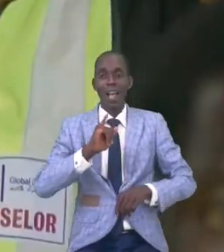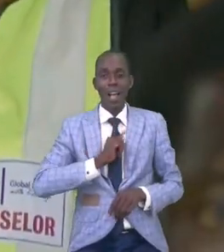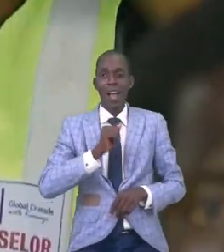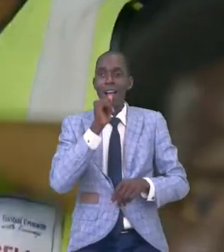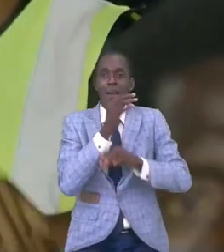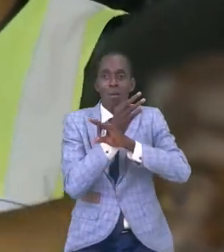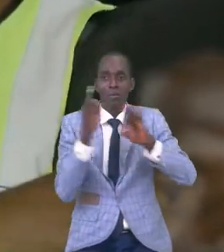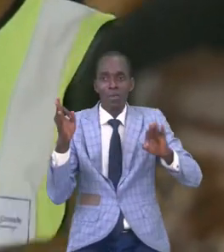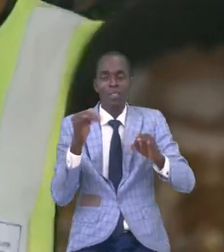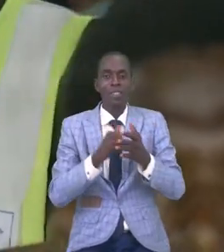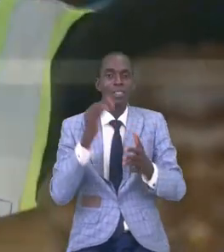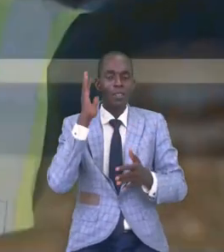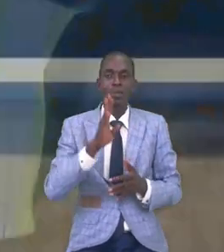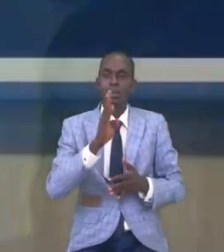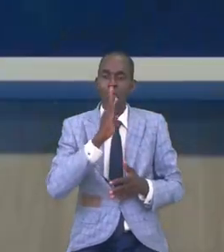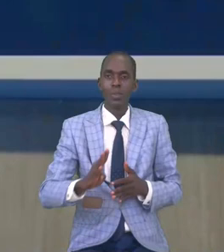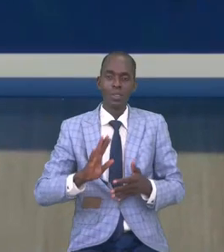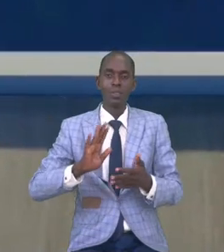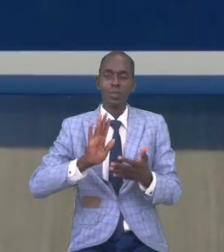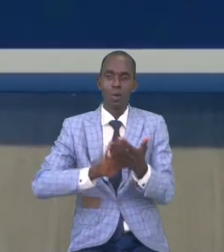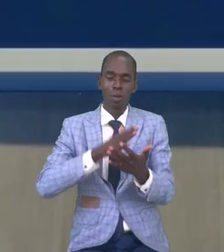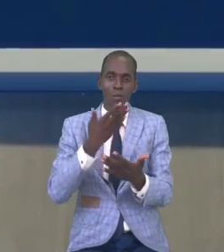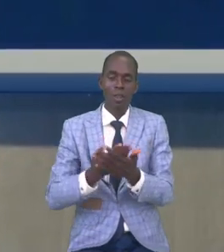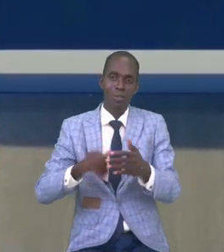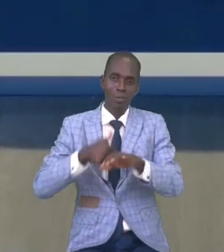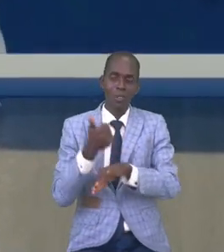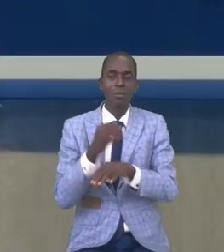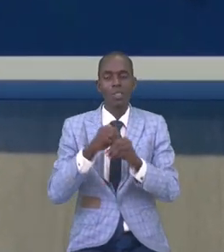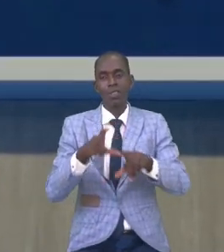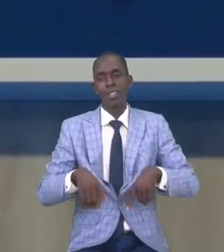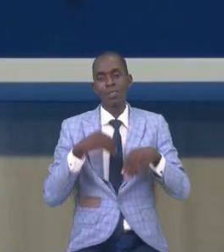It will be confirmed in your life in Jesus' name.